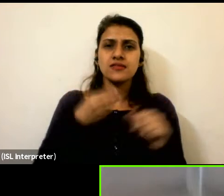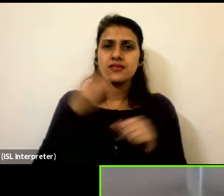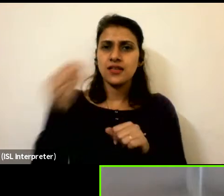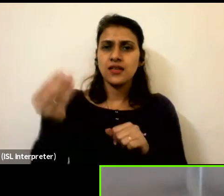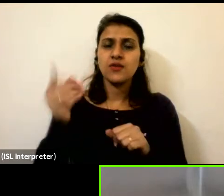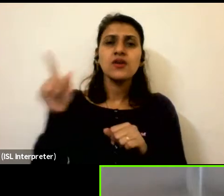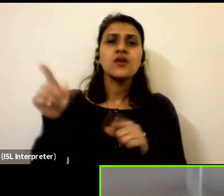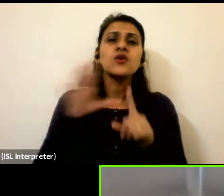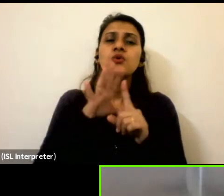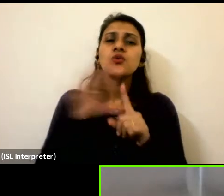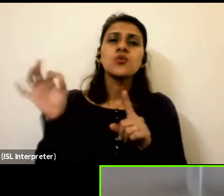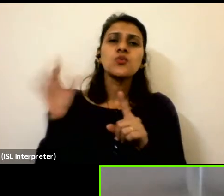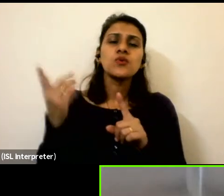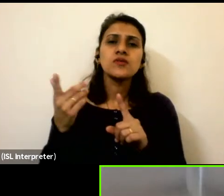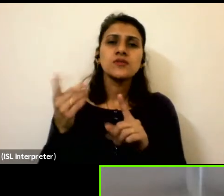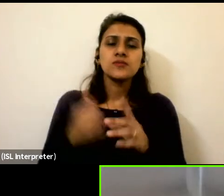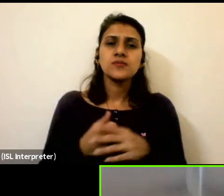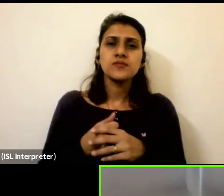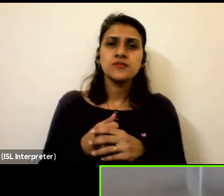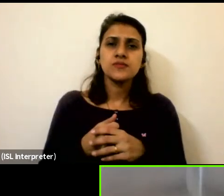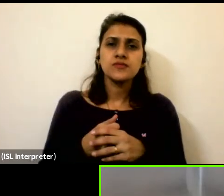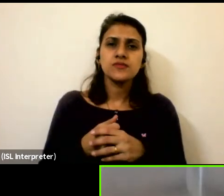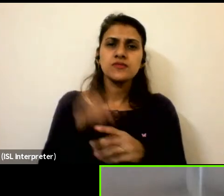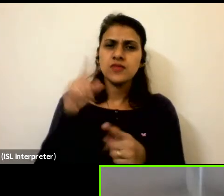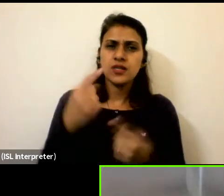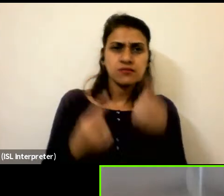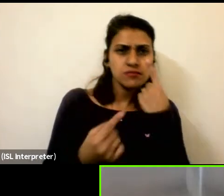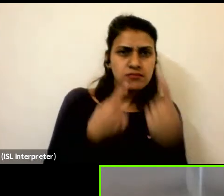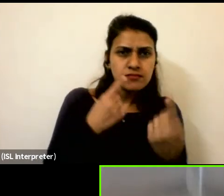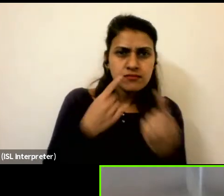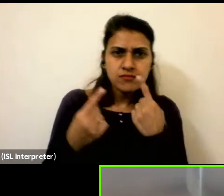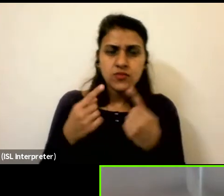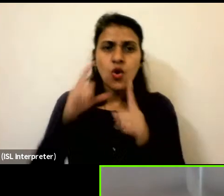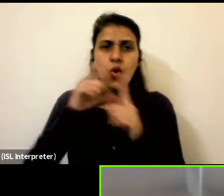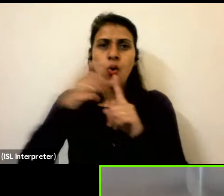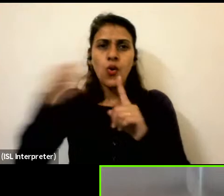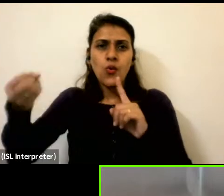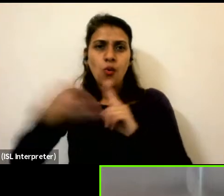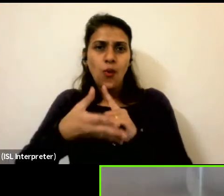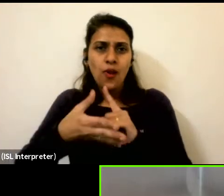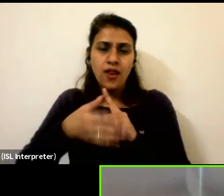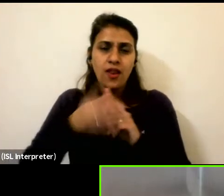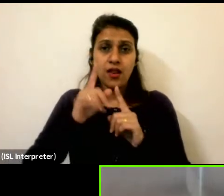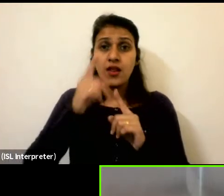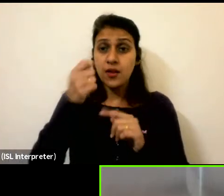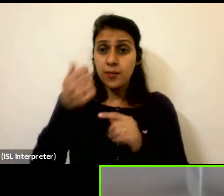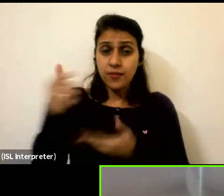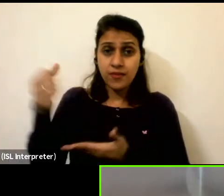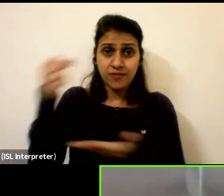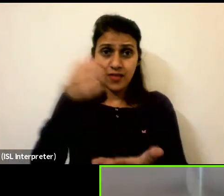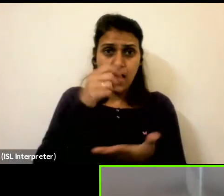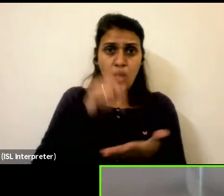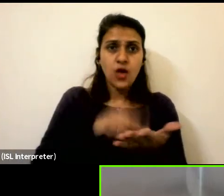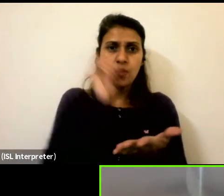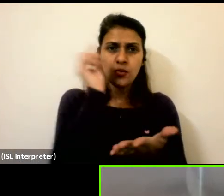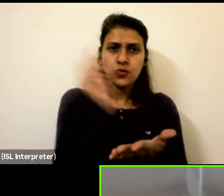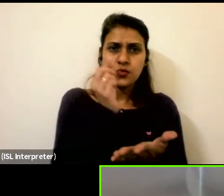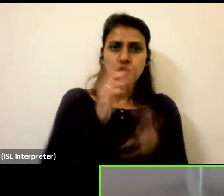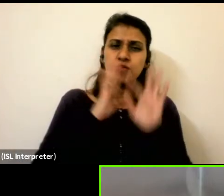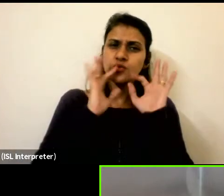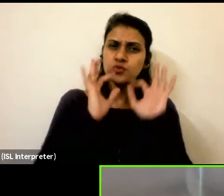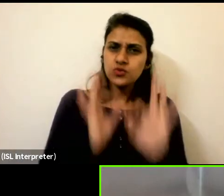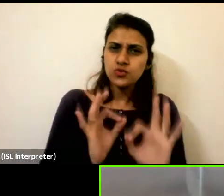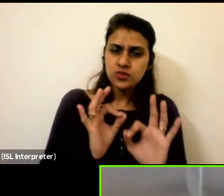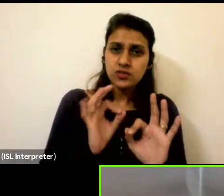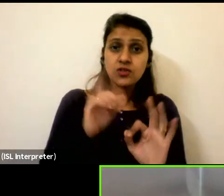them is it actually tracks, the donors and what the money is being used for, and then ensuring that